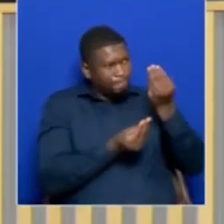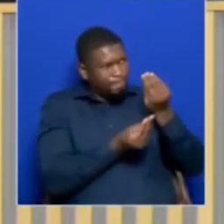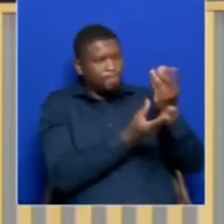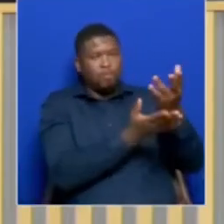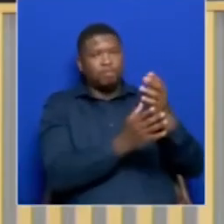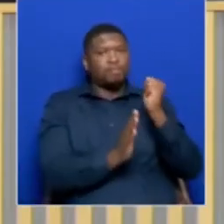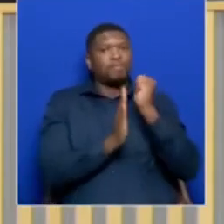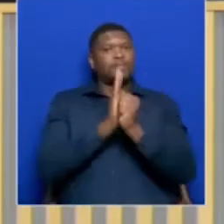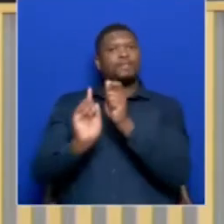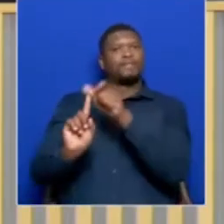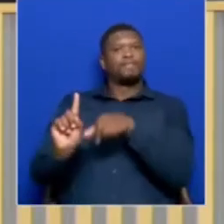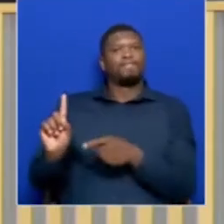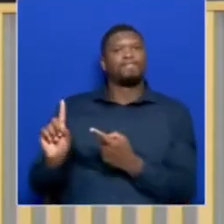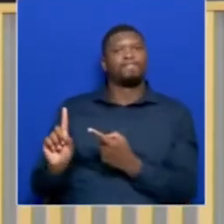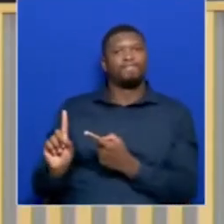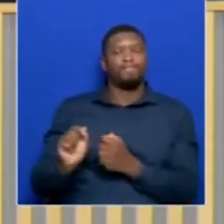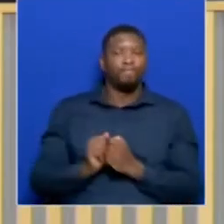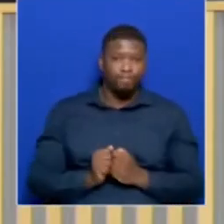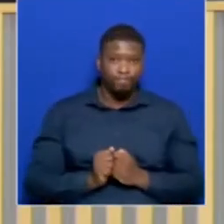And